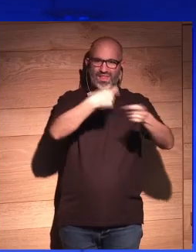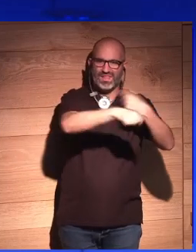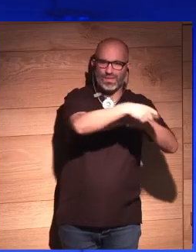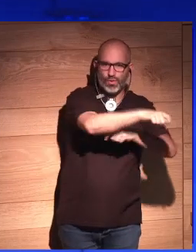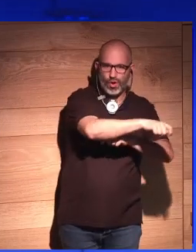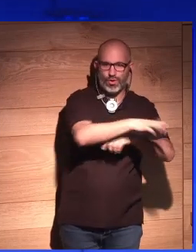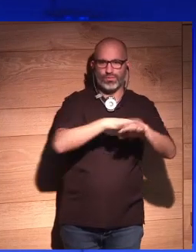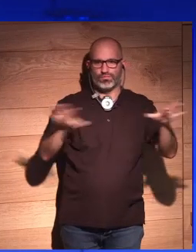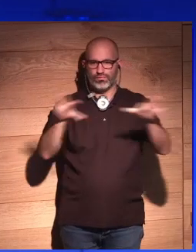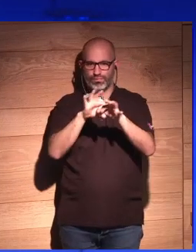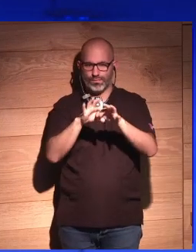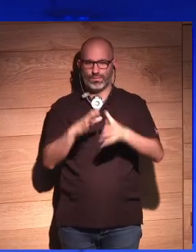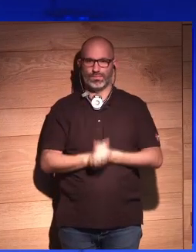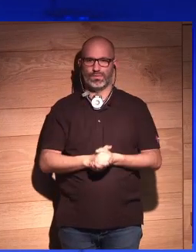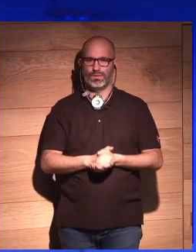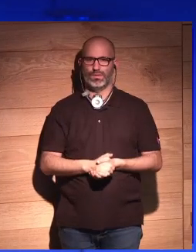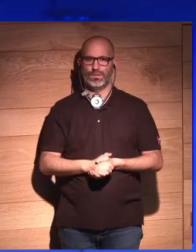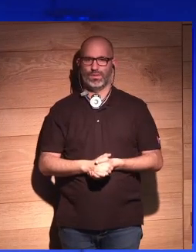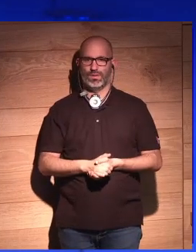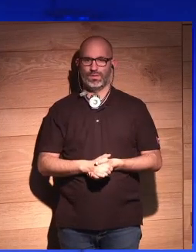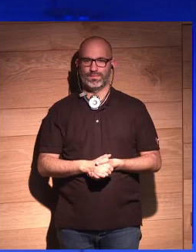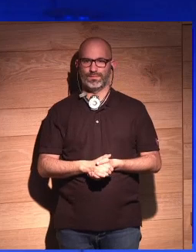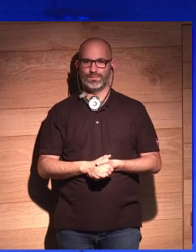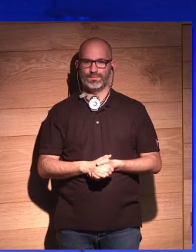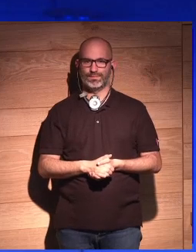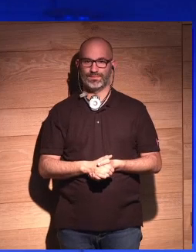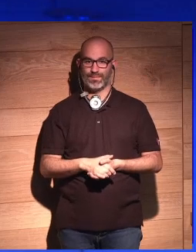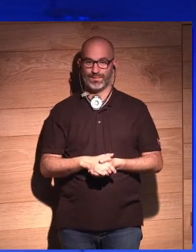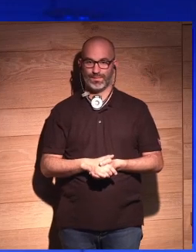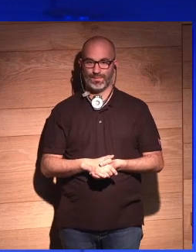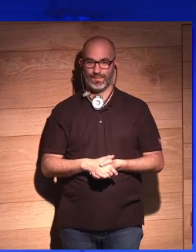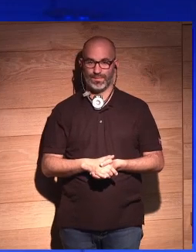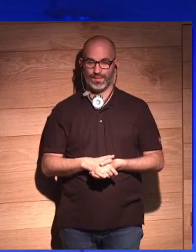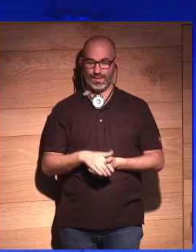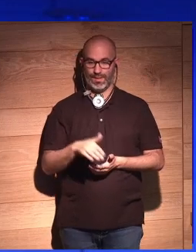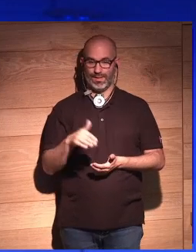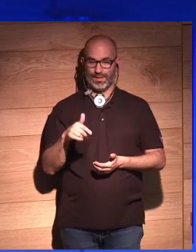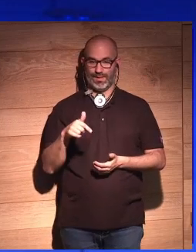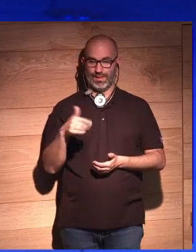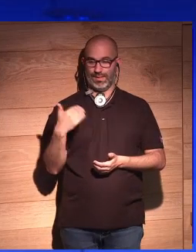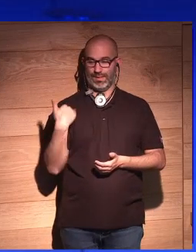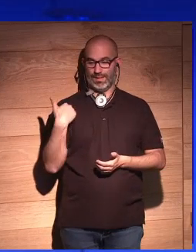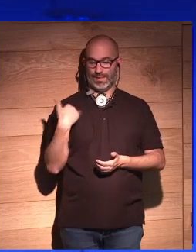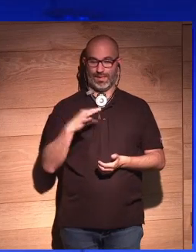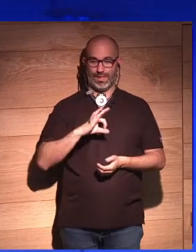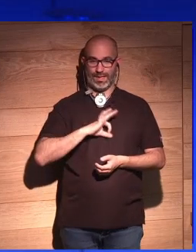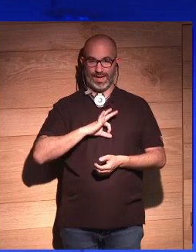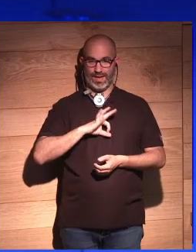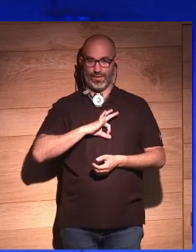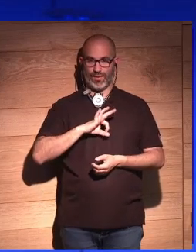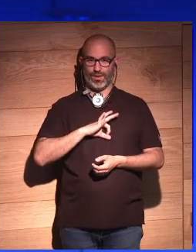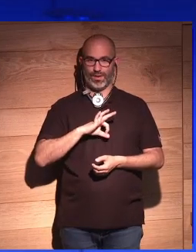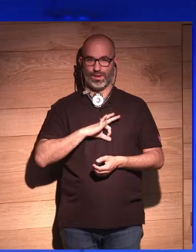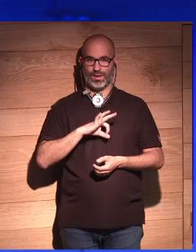happened. So this past January, the 2019 edition of New Frontier, we